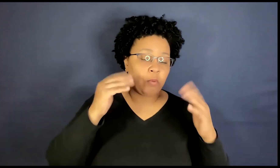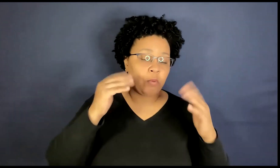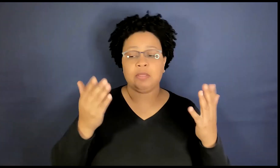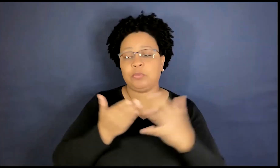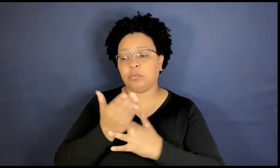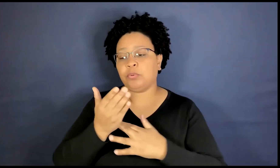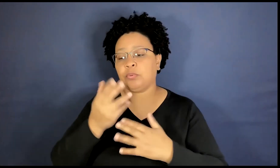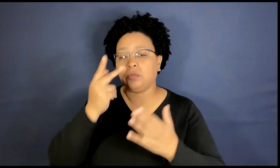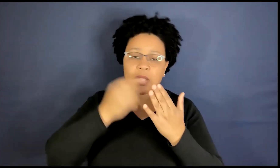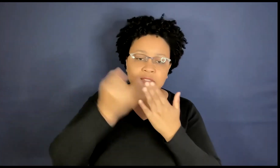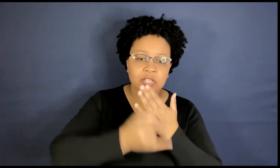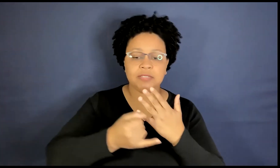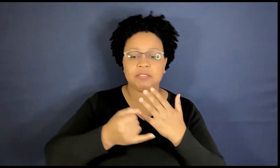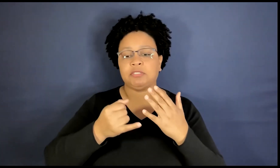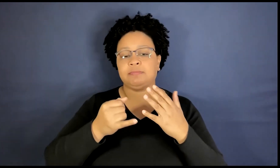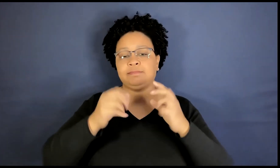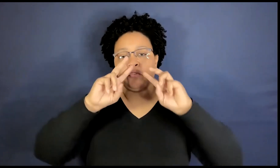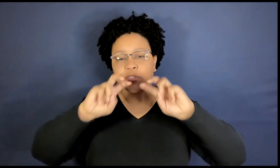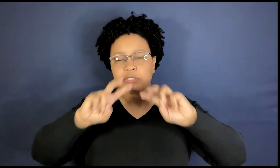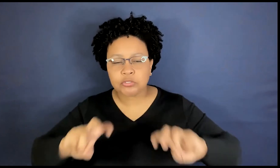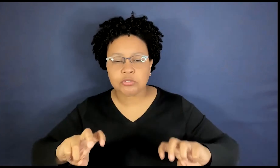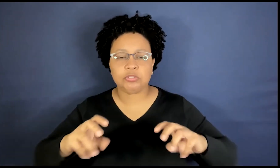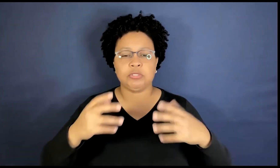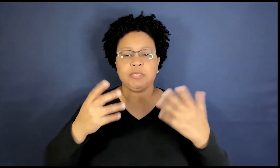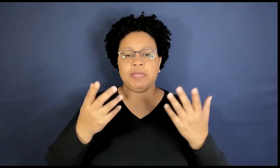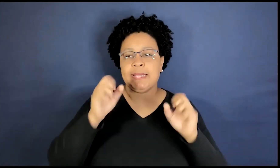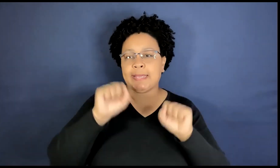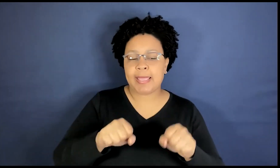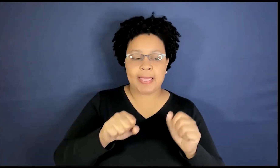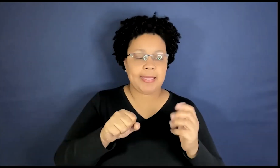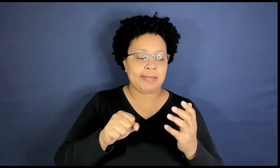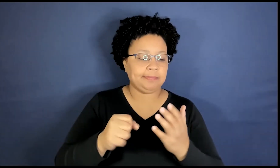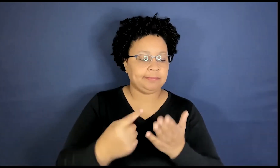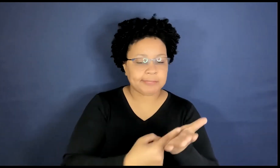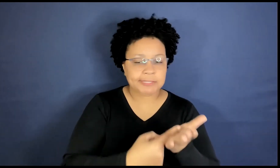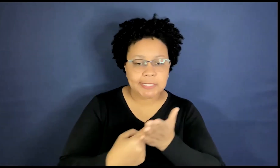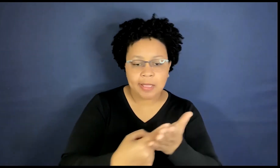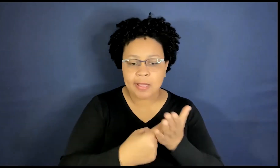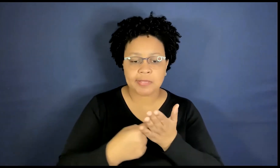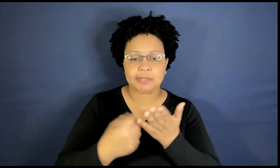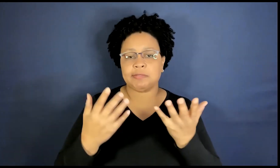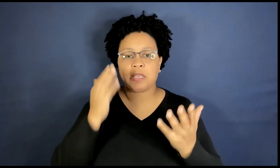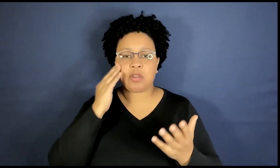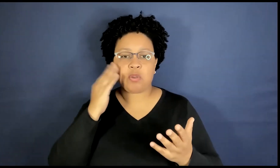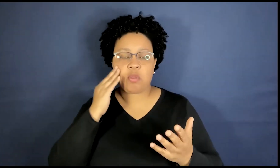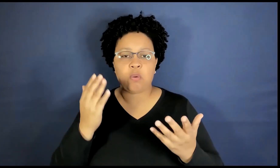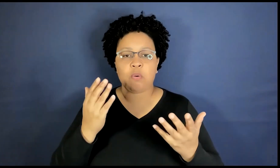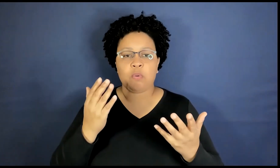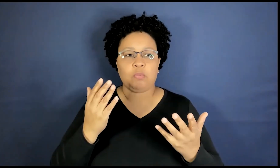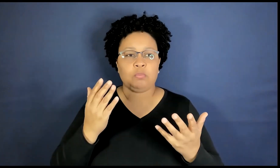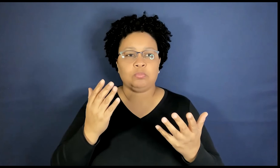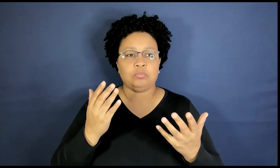projects and as well as the research that, we'll be able to have these discussions, so that we can be able to get to a place where we're doing